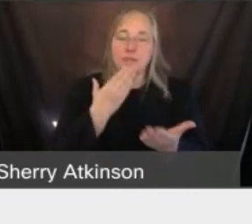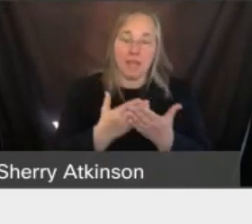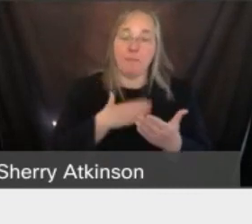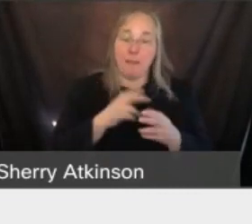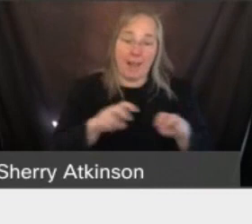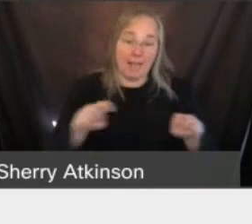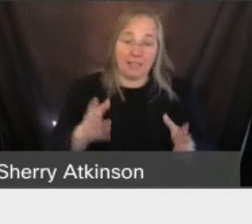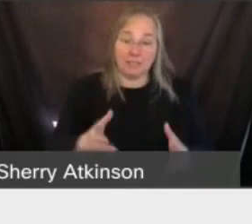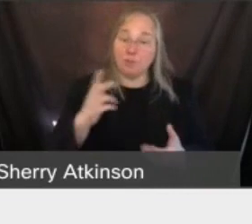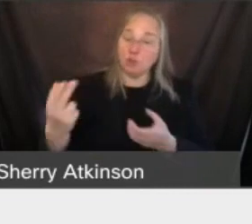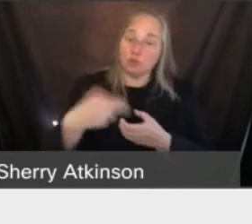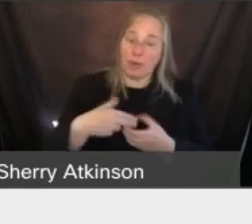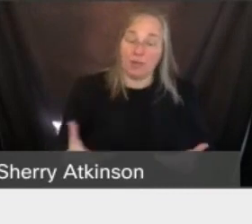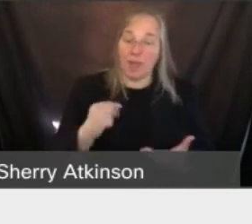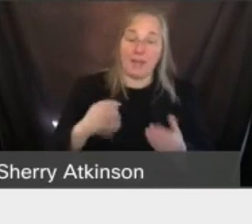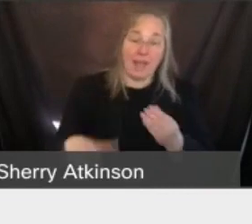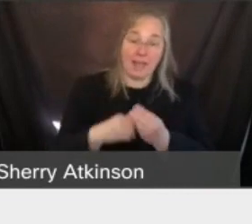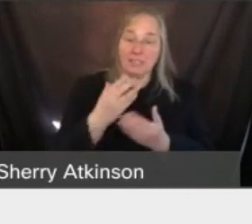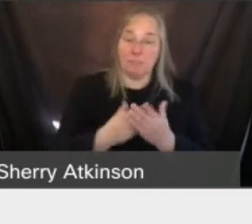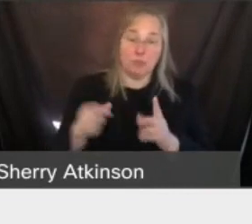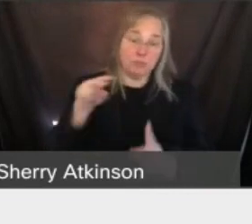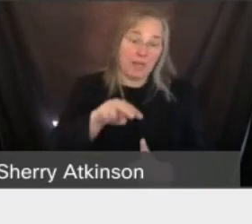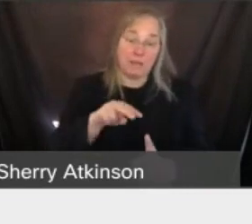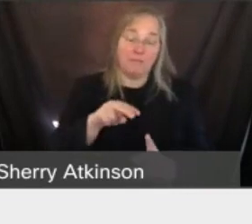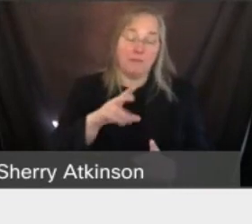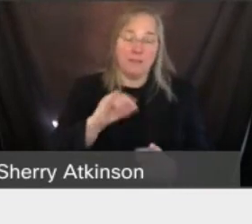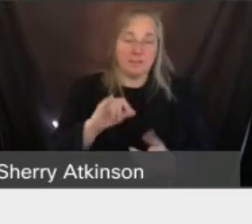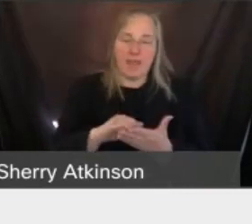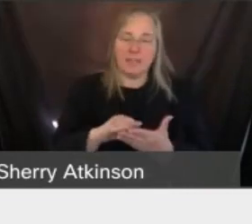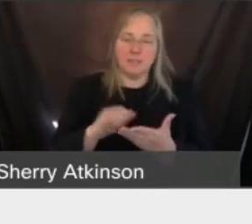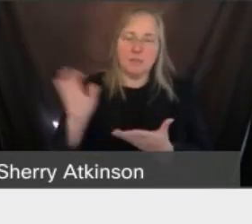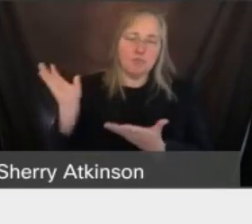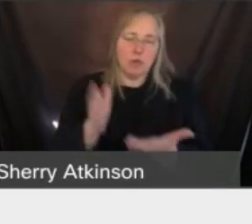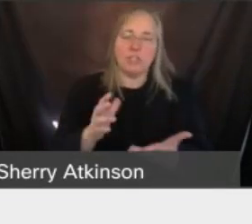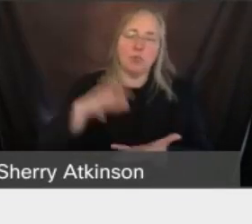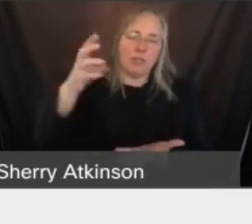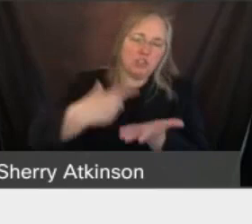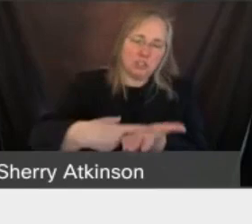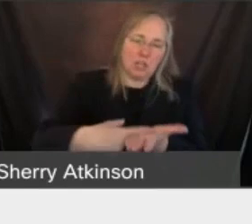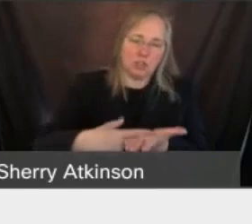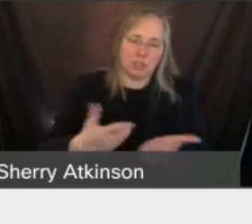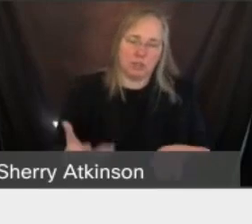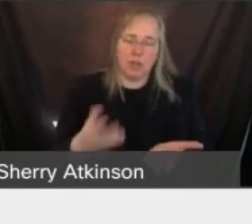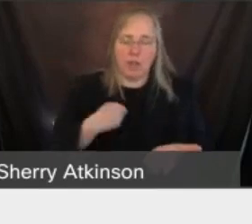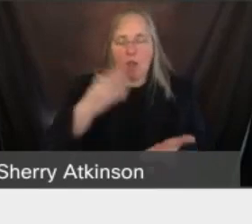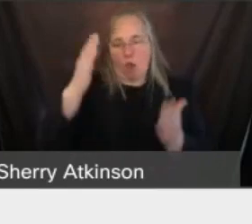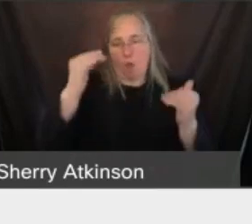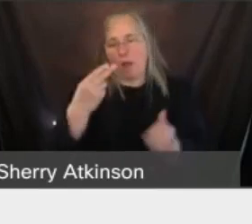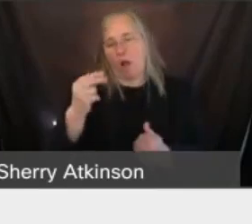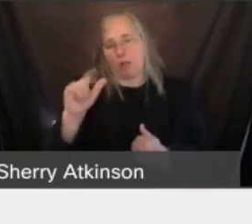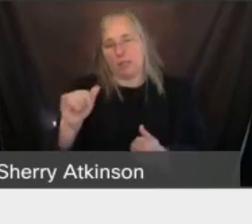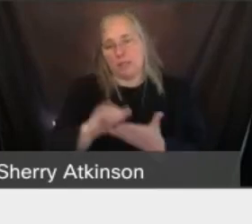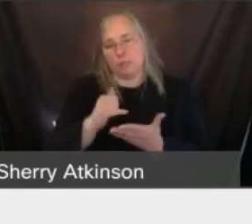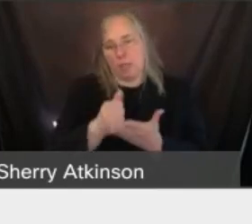in and adding, some perspective. It brings a rich discussion to the, and I hope, Holly, it was helpful for you